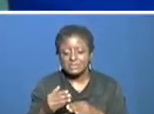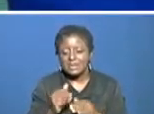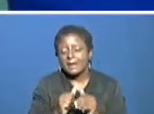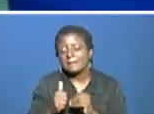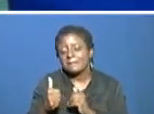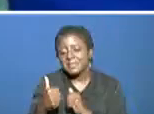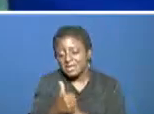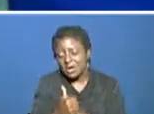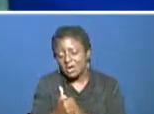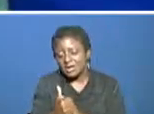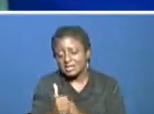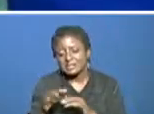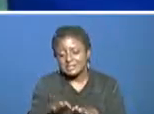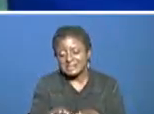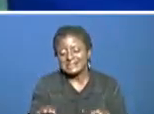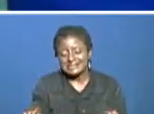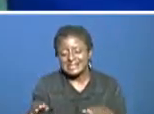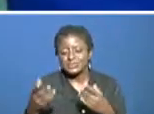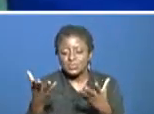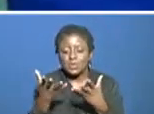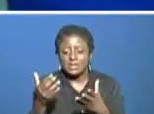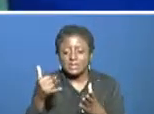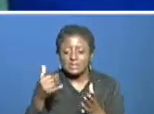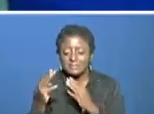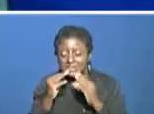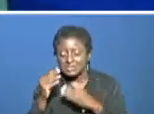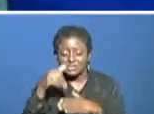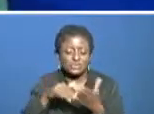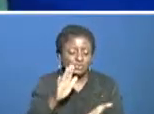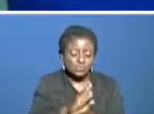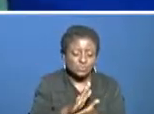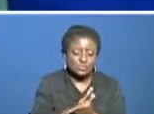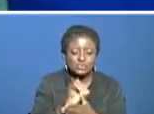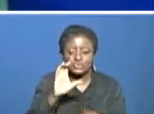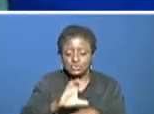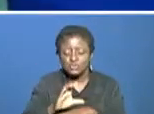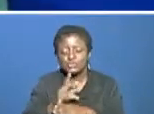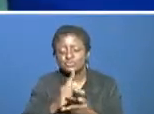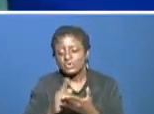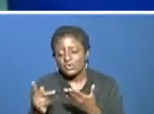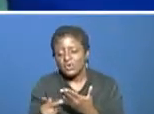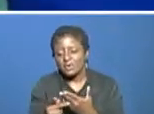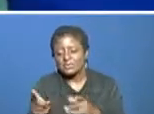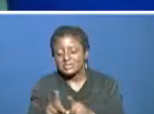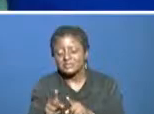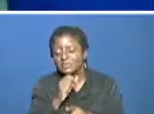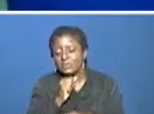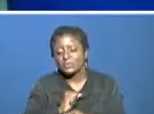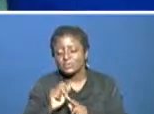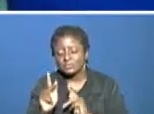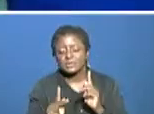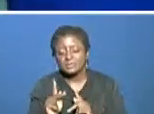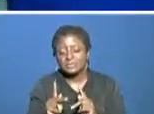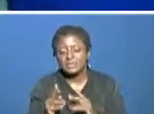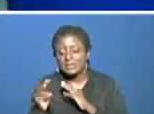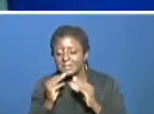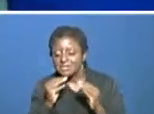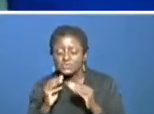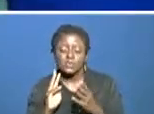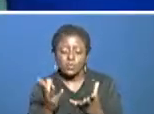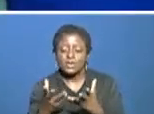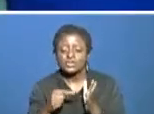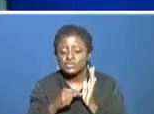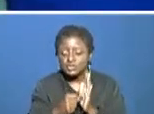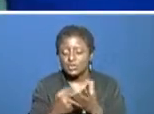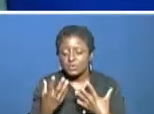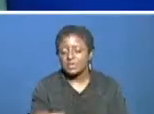youth programs, church programs, anything that has to do with the development of youth and even elderly persons, because the message that we want to show is that the